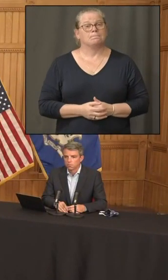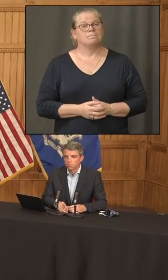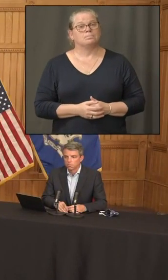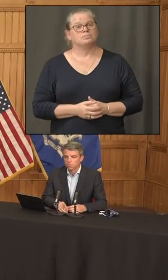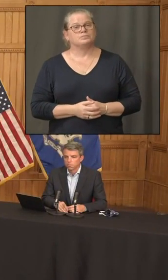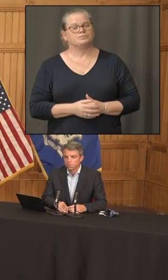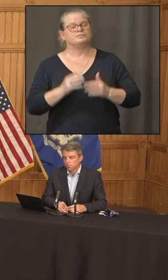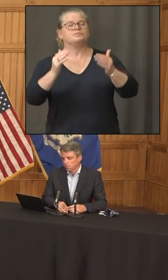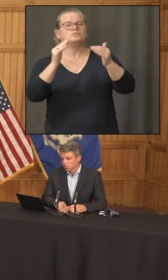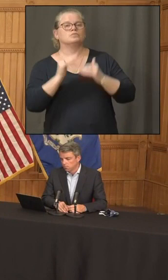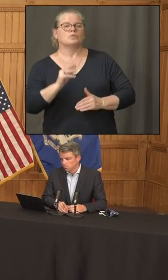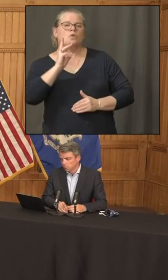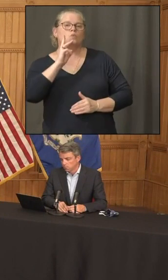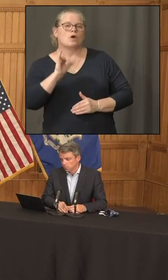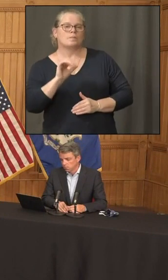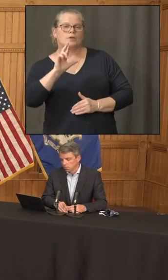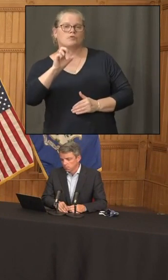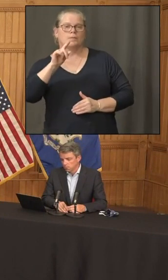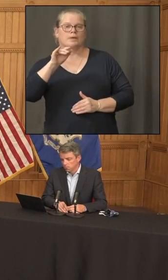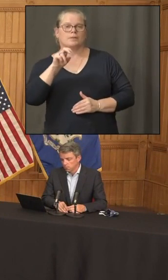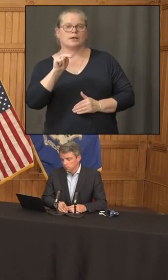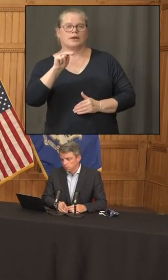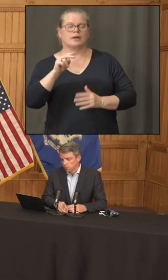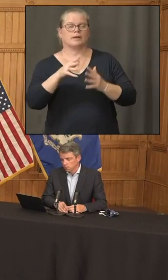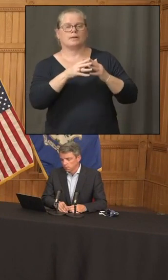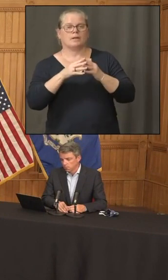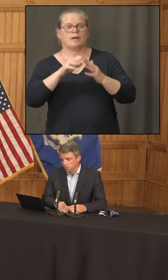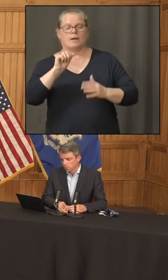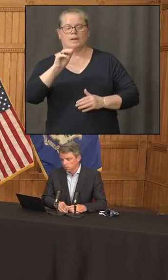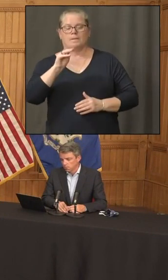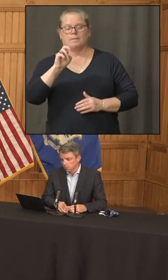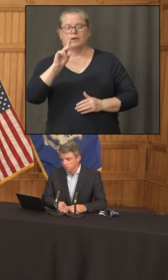The Waterbury Republican American.